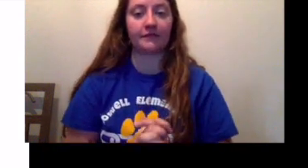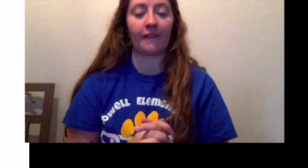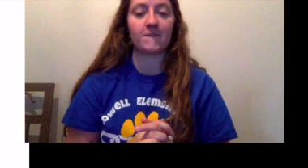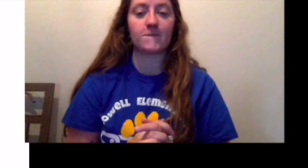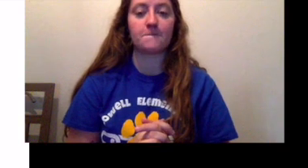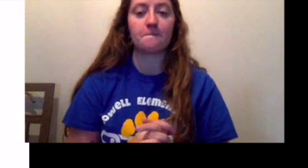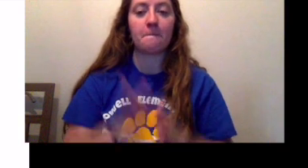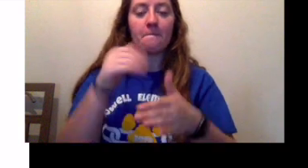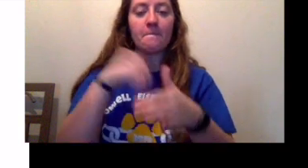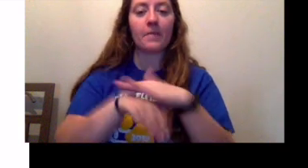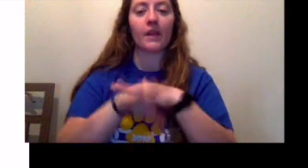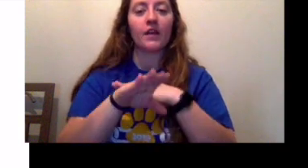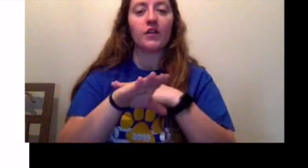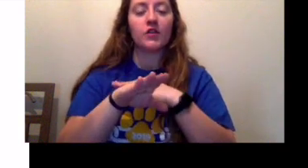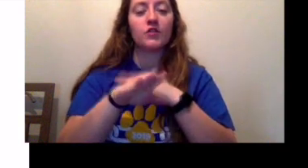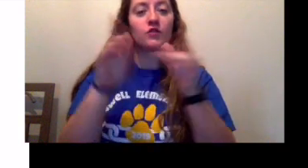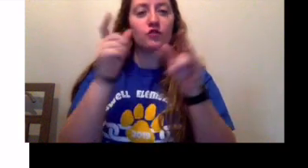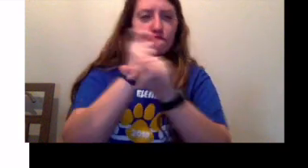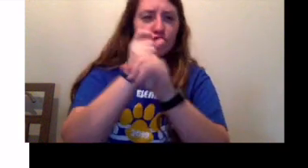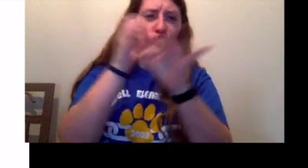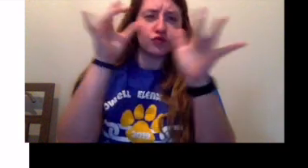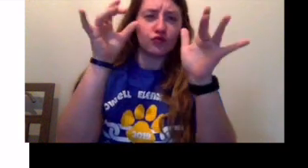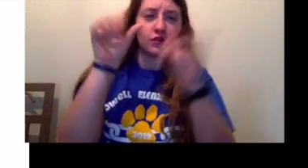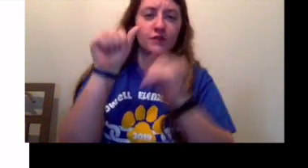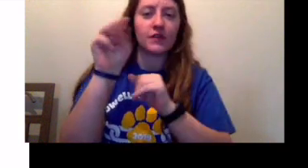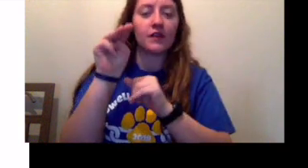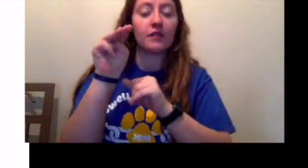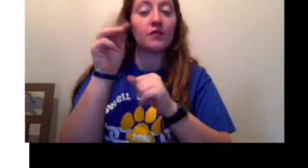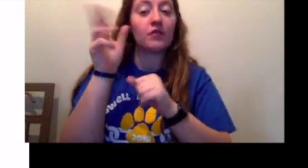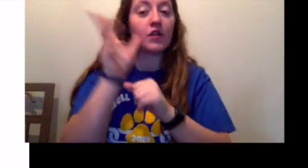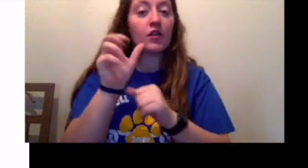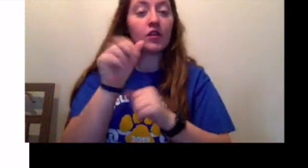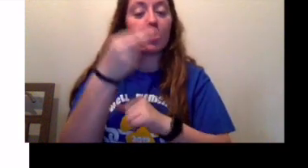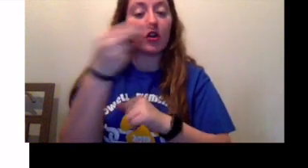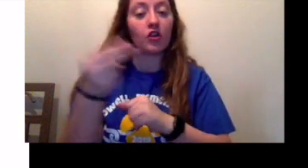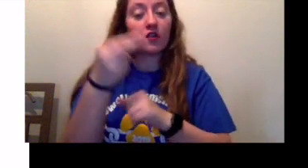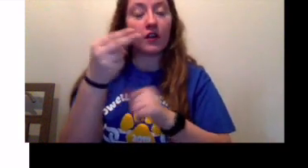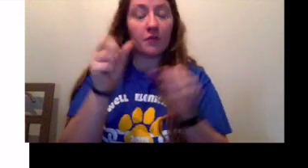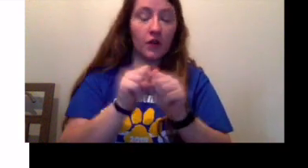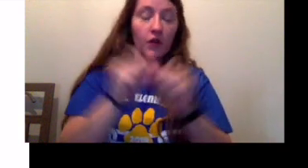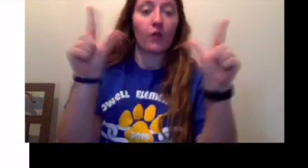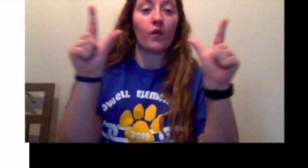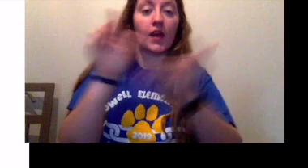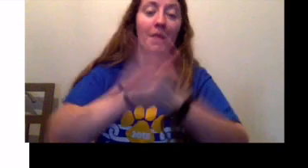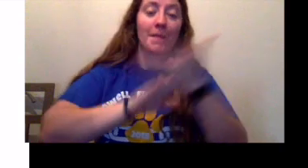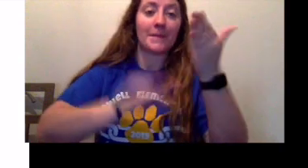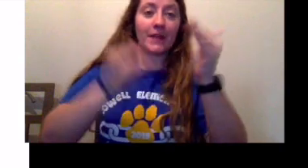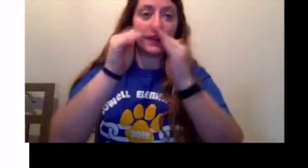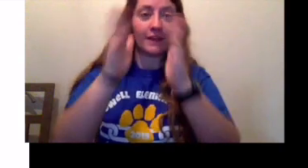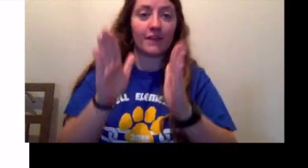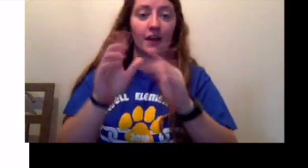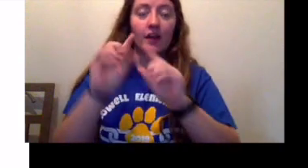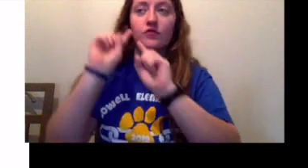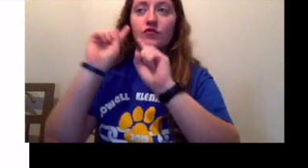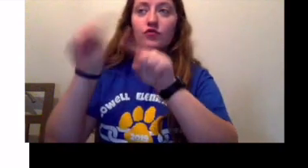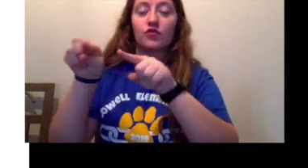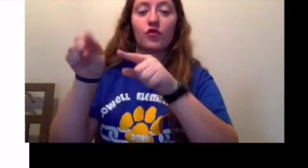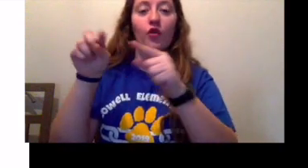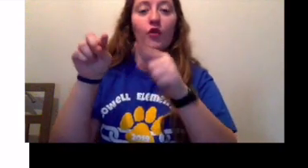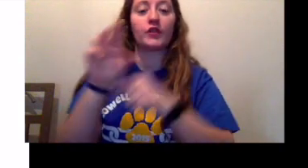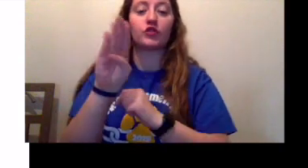Through a haze of dreams, Anne Marie heard Henrik rise and leave the house, headed for the barn with his milking pail at